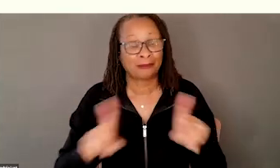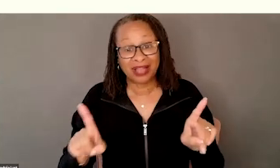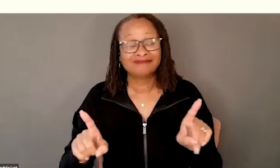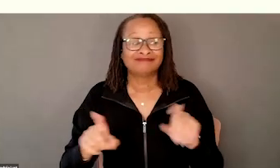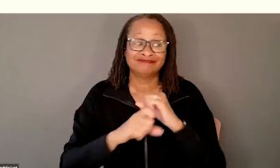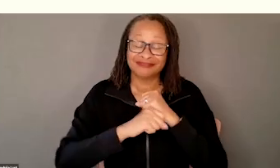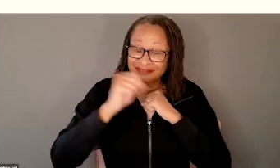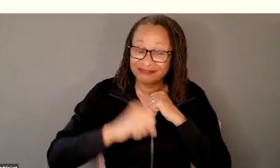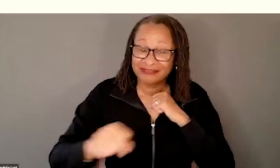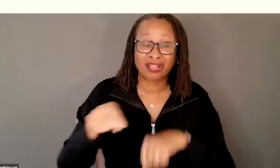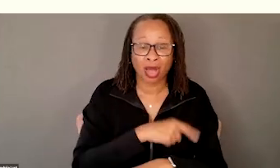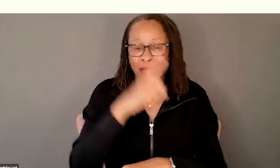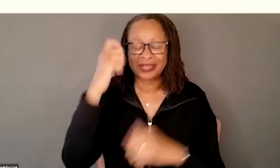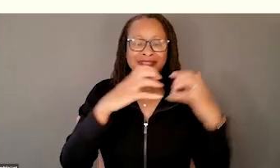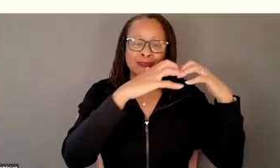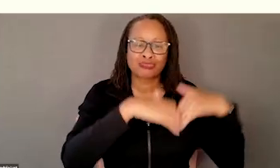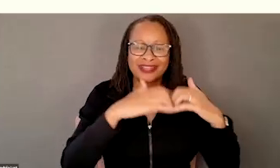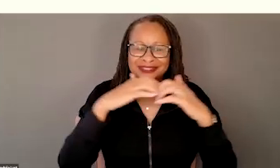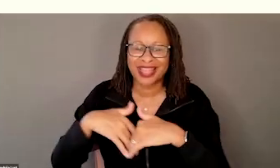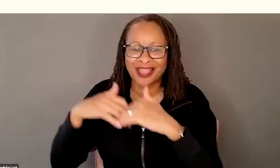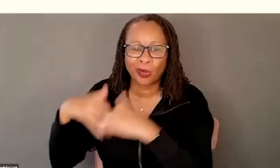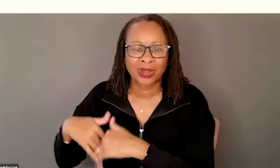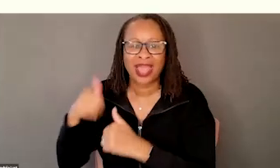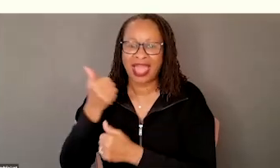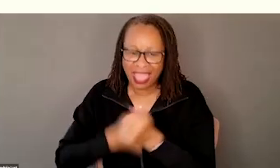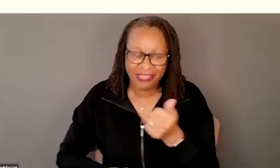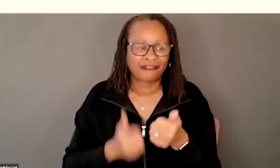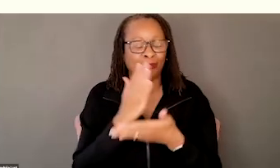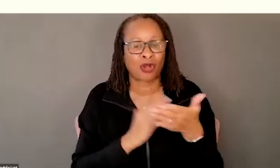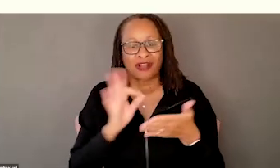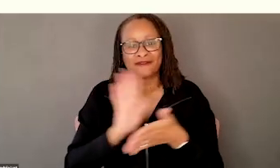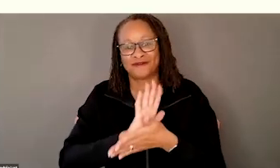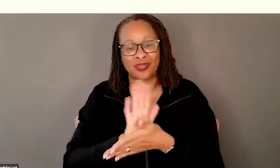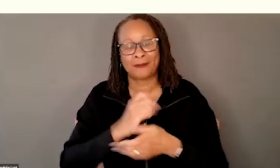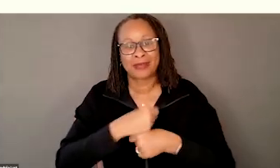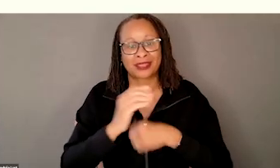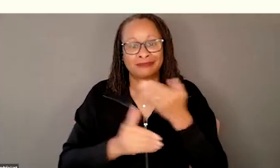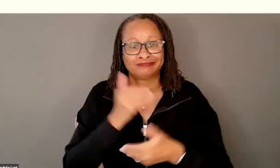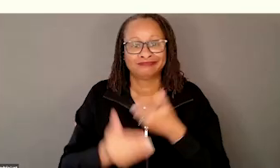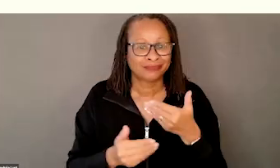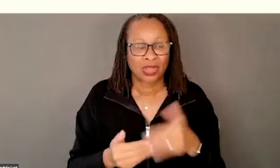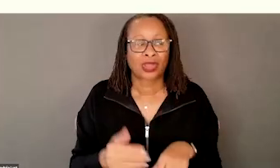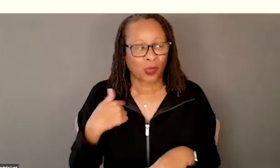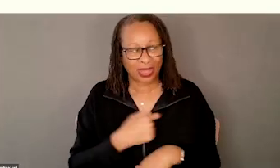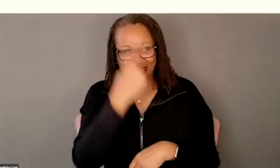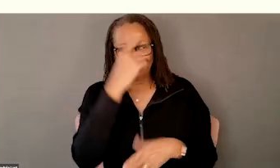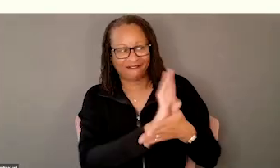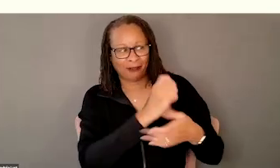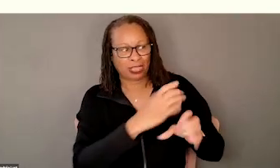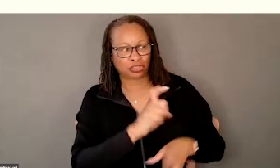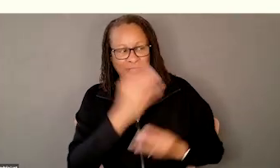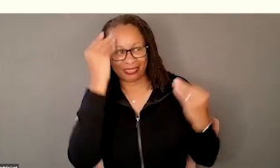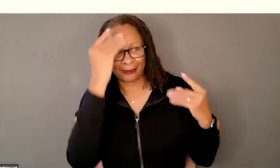because it's breaking down every single filmmaking aspect that we think a filmmaker should think about